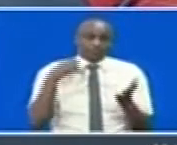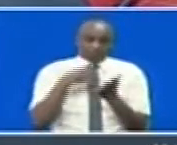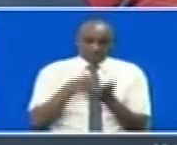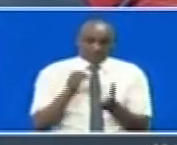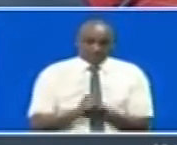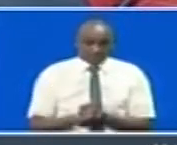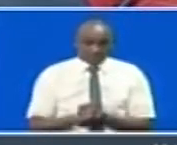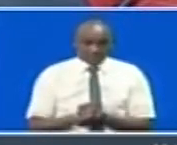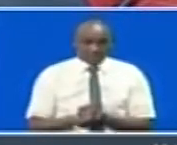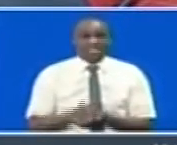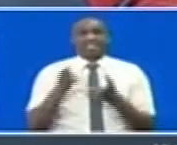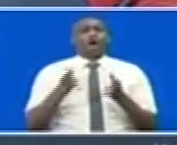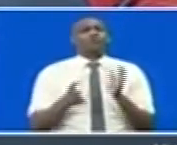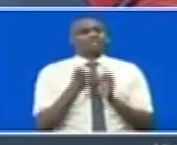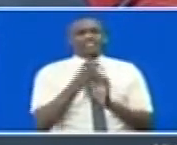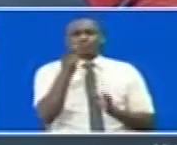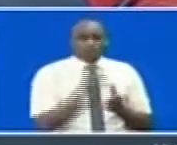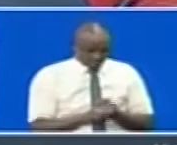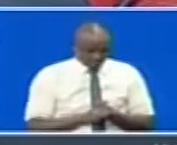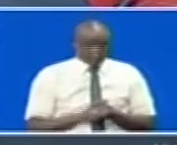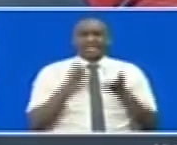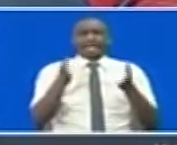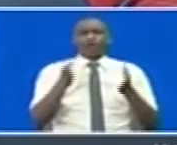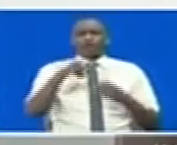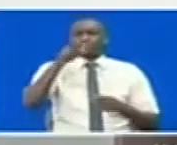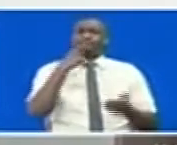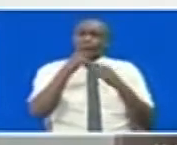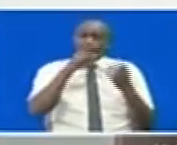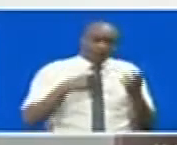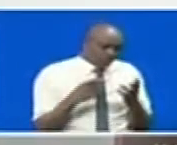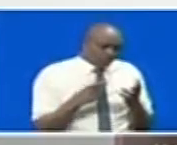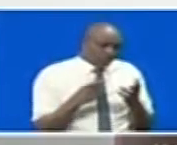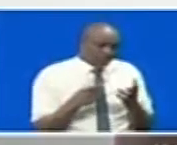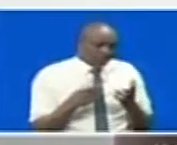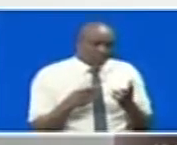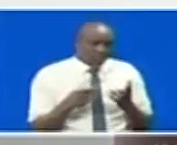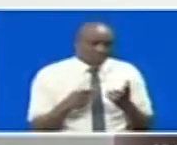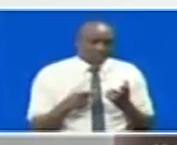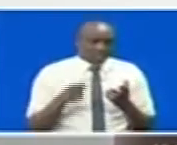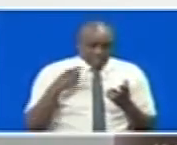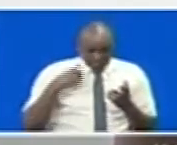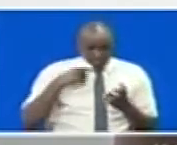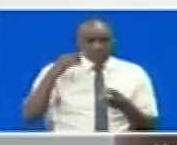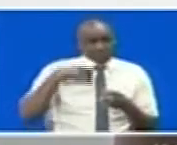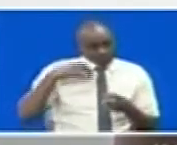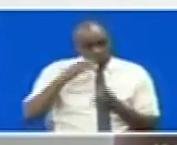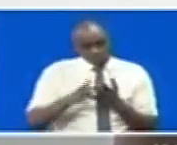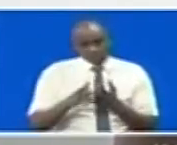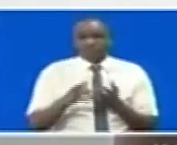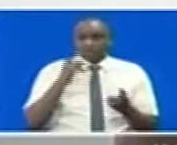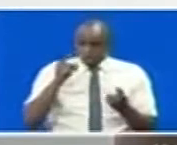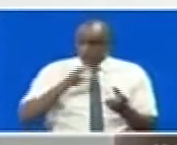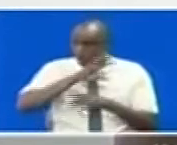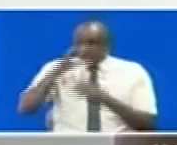okay. Just very quickly then, because you've talked about the work in integrating communities and reconciling